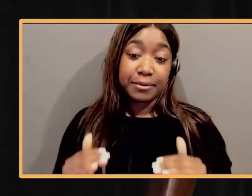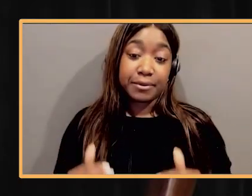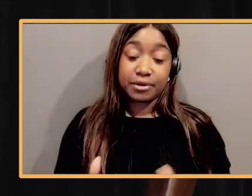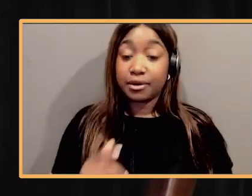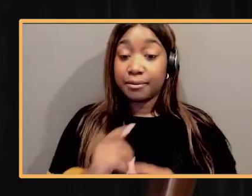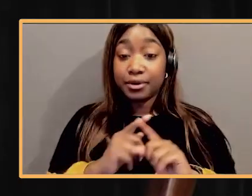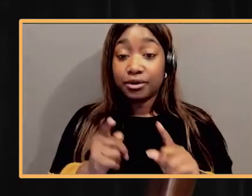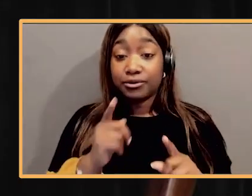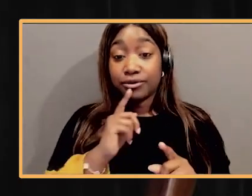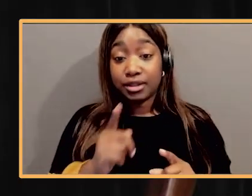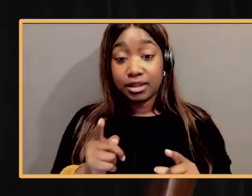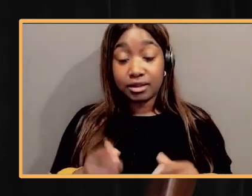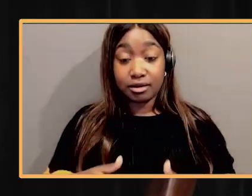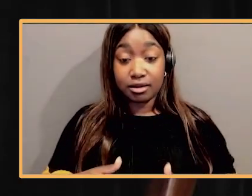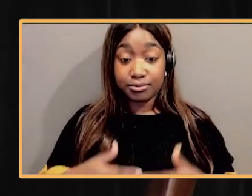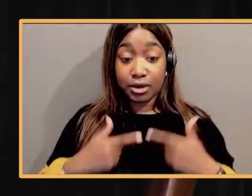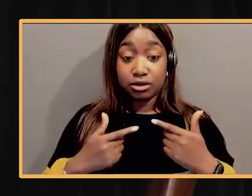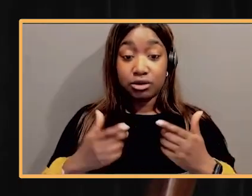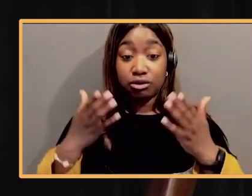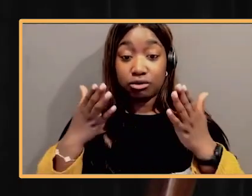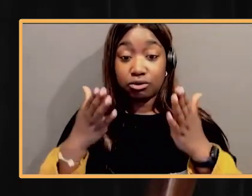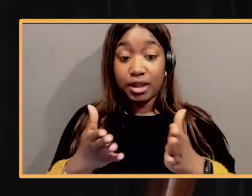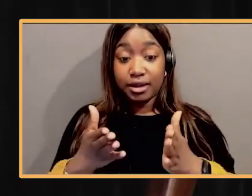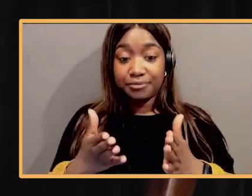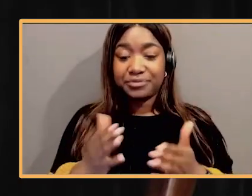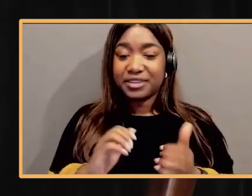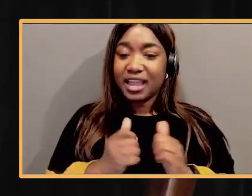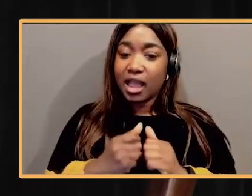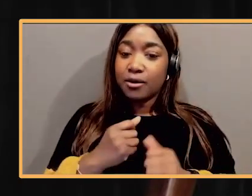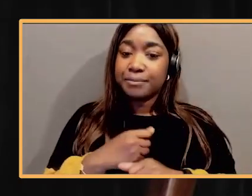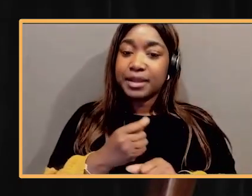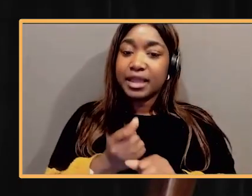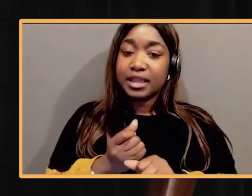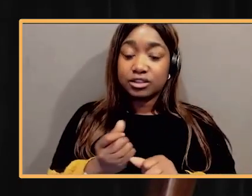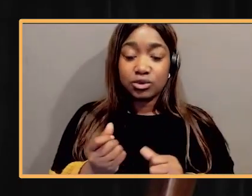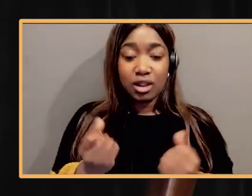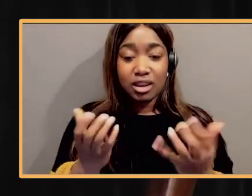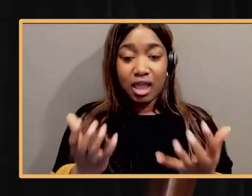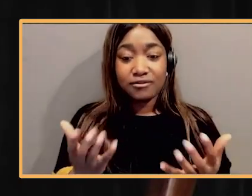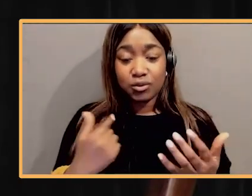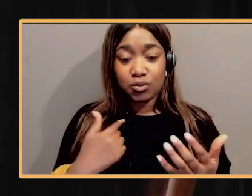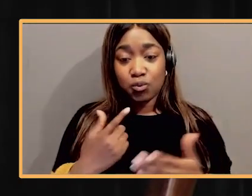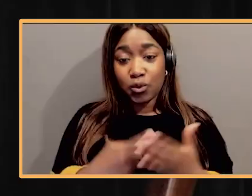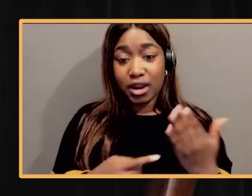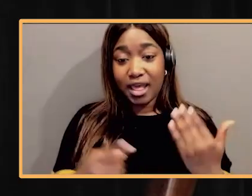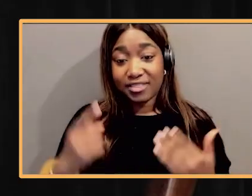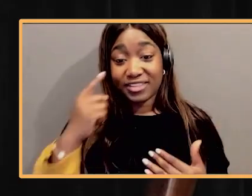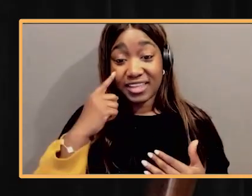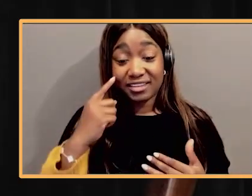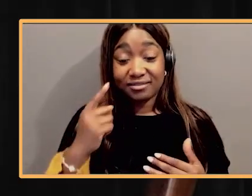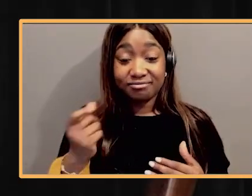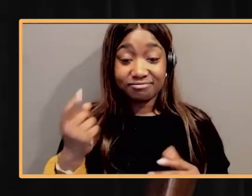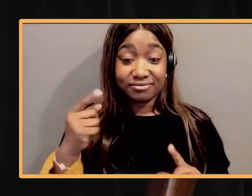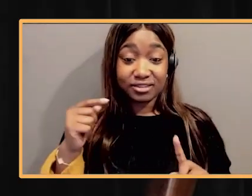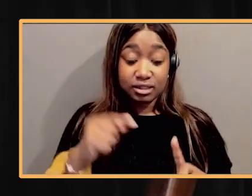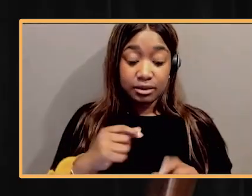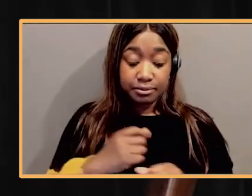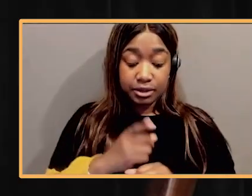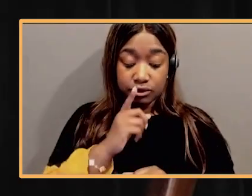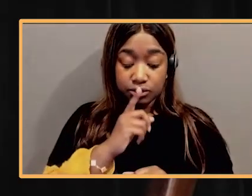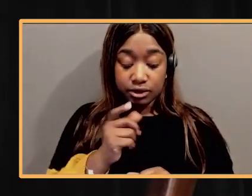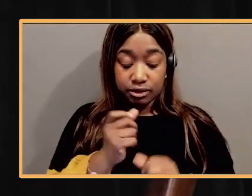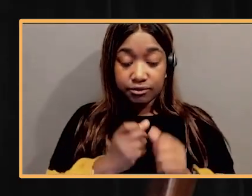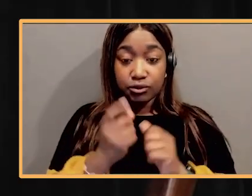practical way, how do we make it so that a lot of what I think, again, they fundamentally understand, right? Like if you